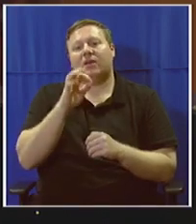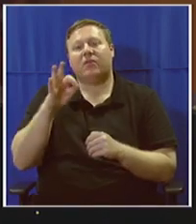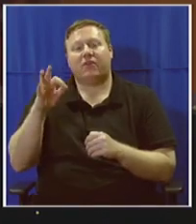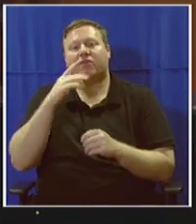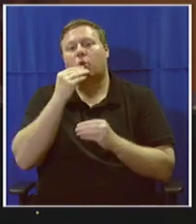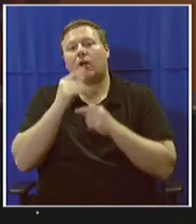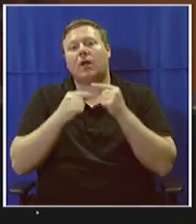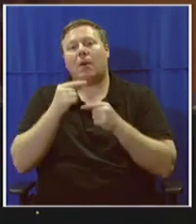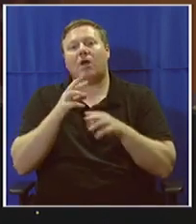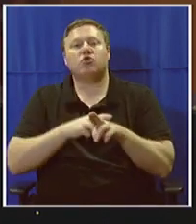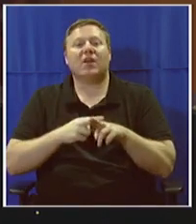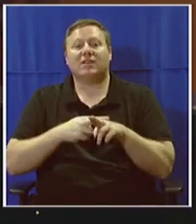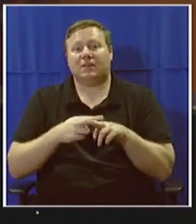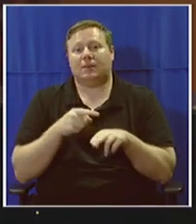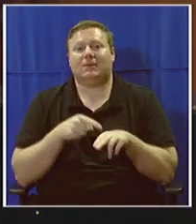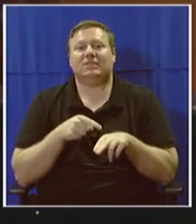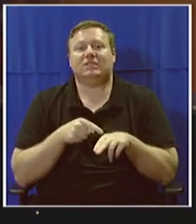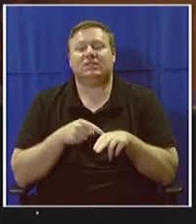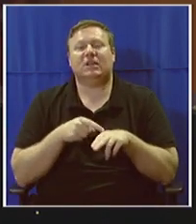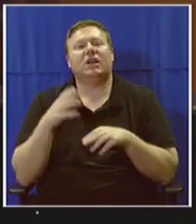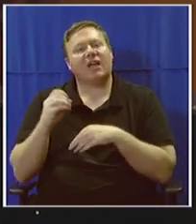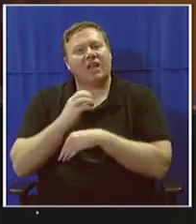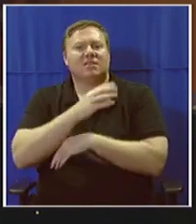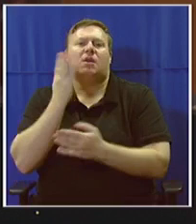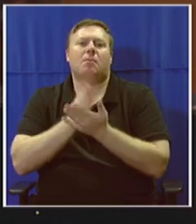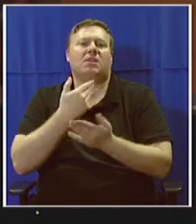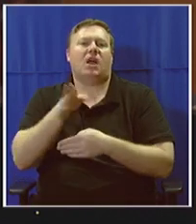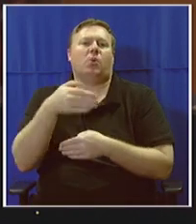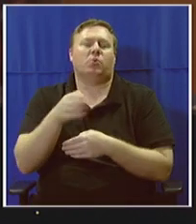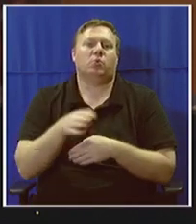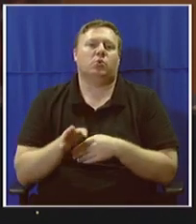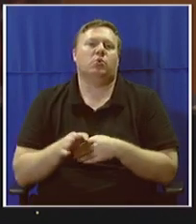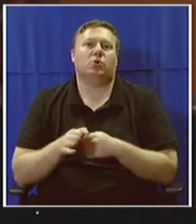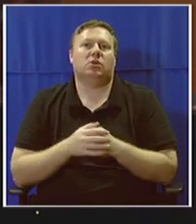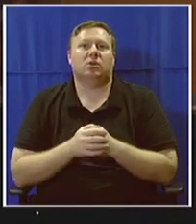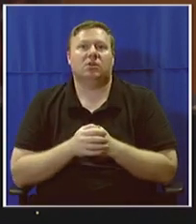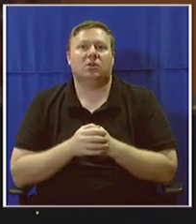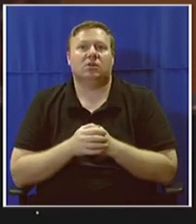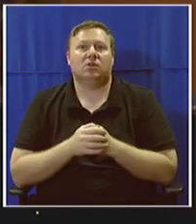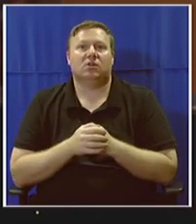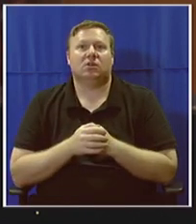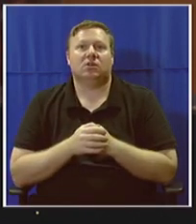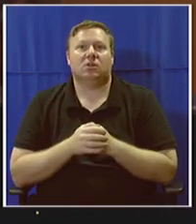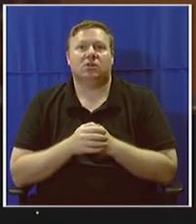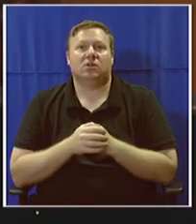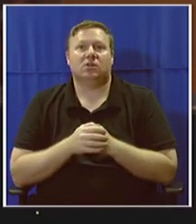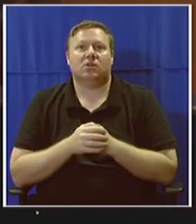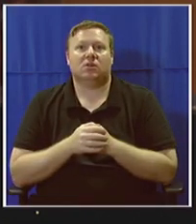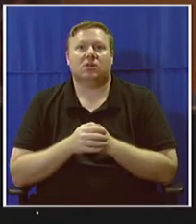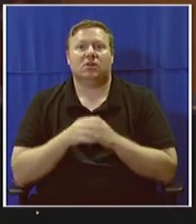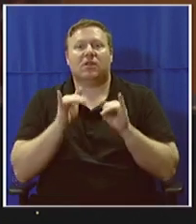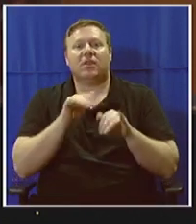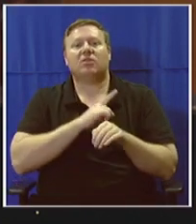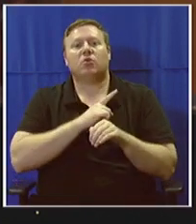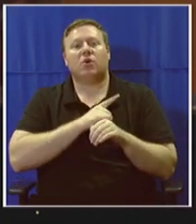racism. Racism is a cancer that must be rooted out in all its forms. That is why this